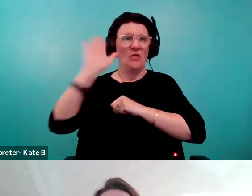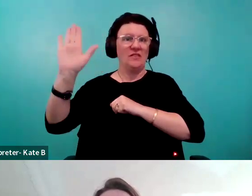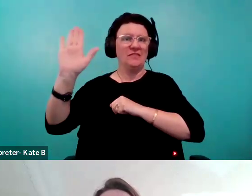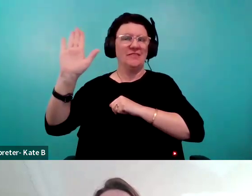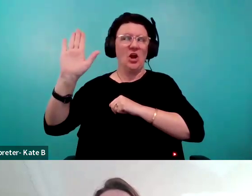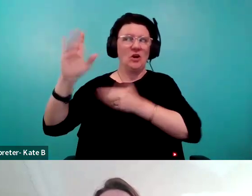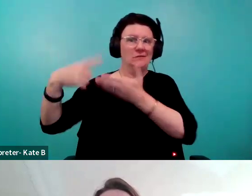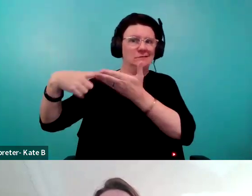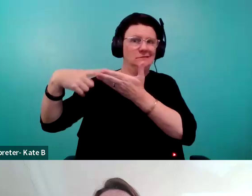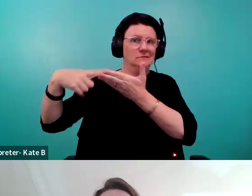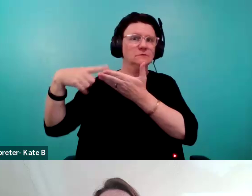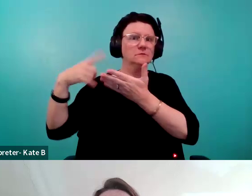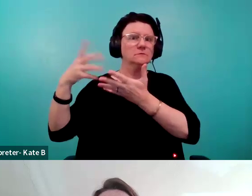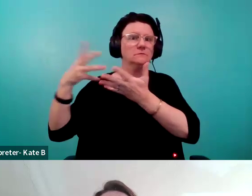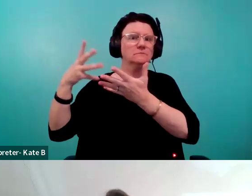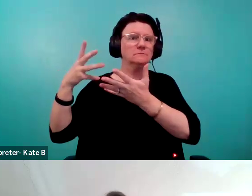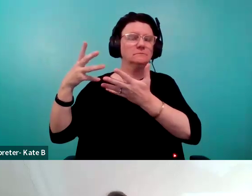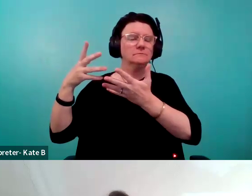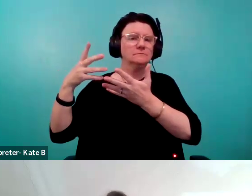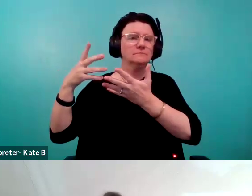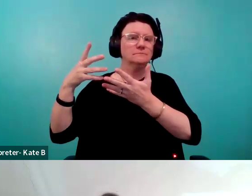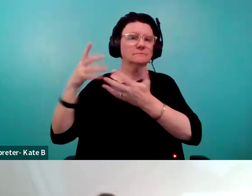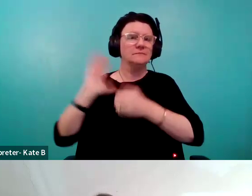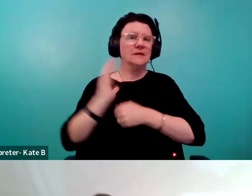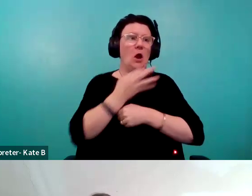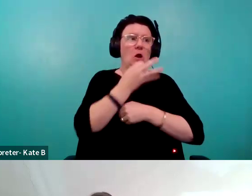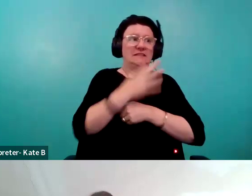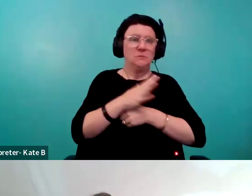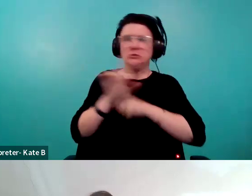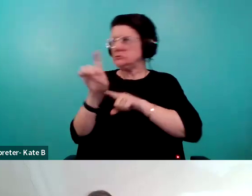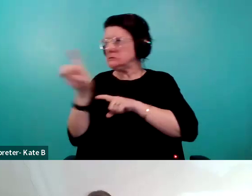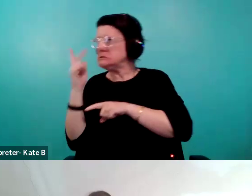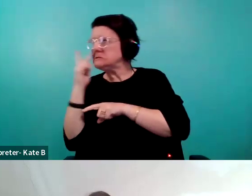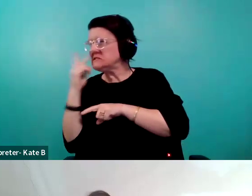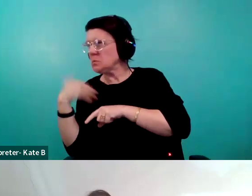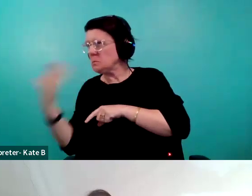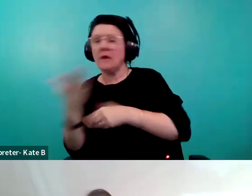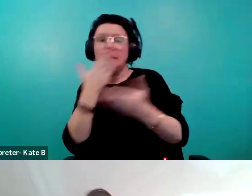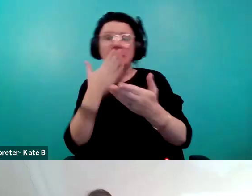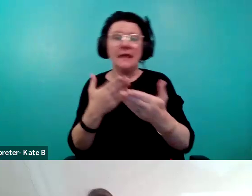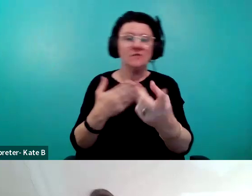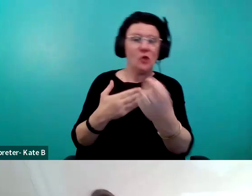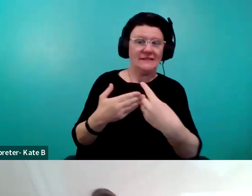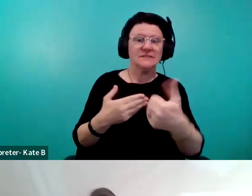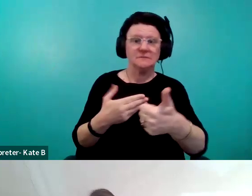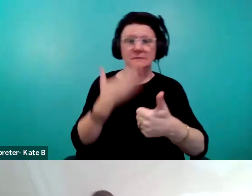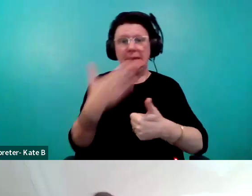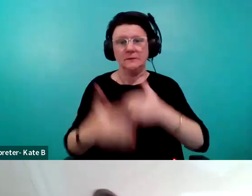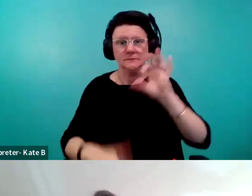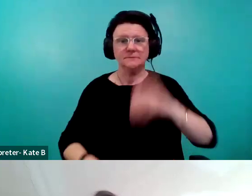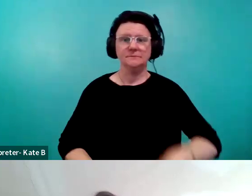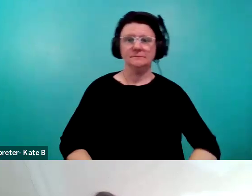take that to the experts I know and see if anything is moving. But thank you for bringing that up, bringing that to our